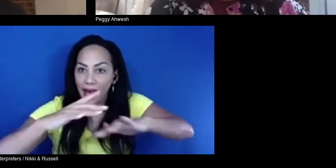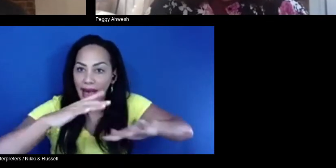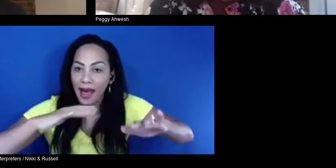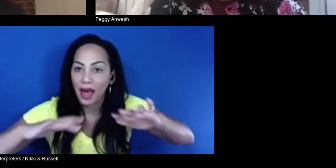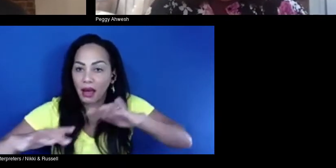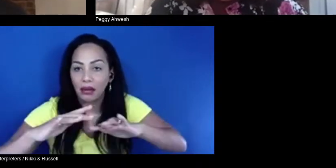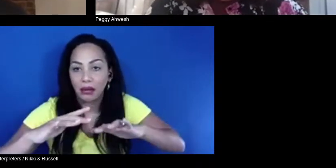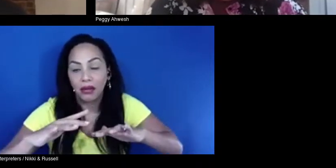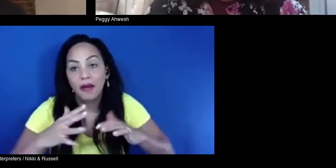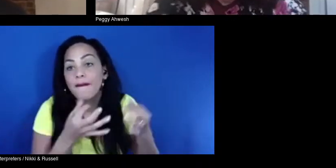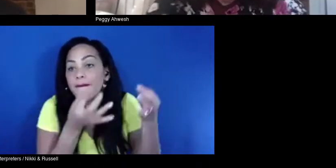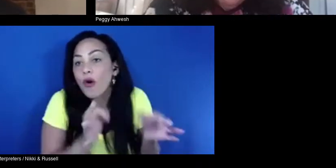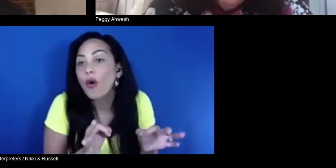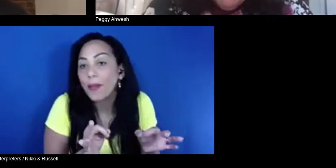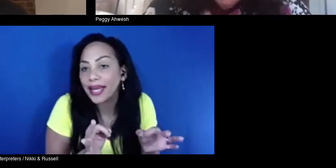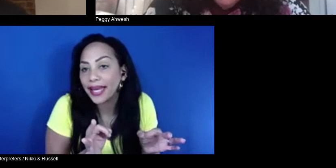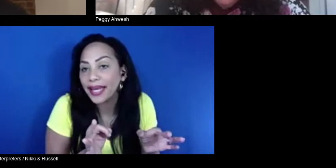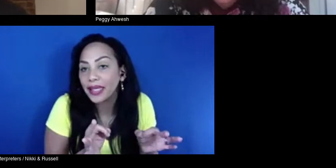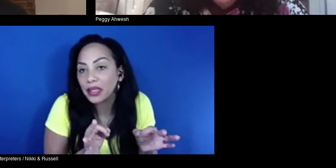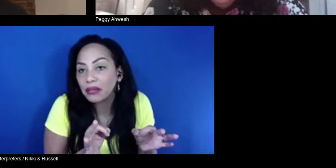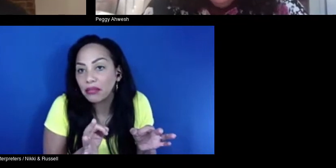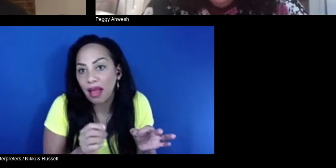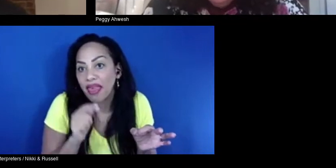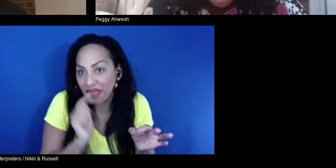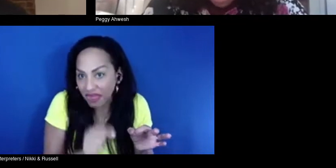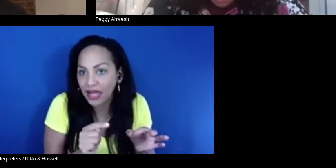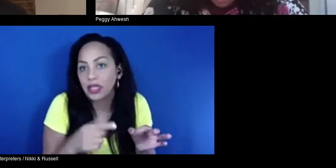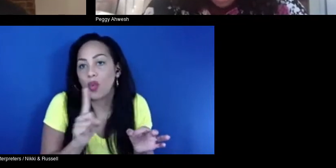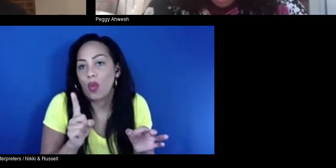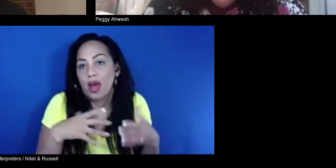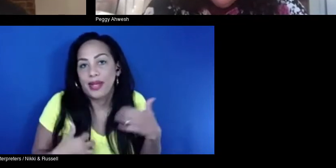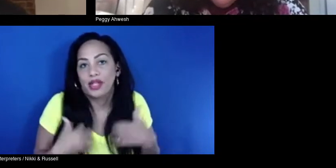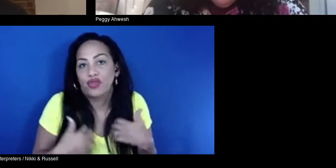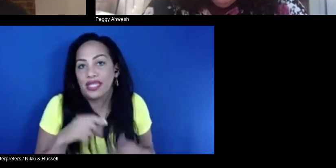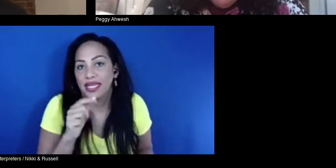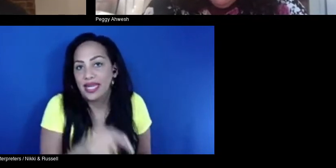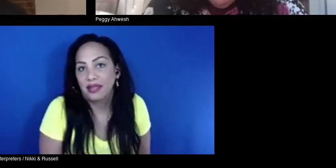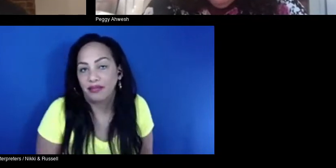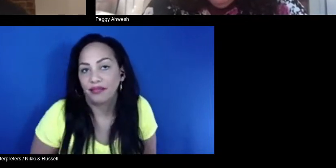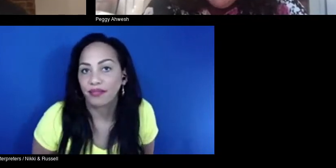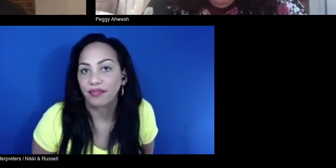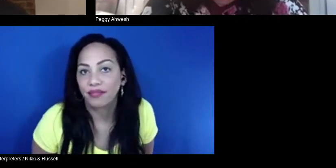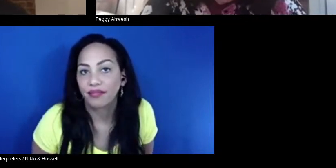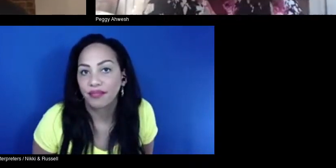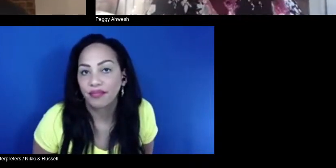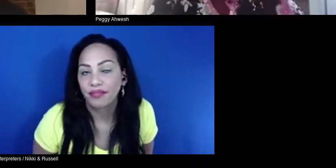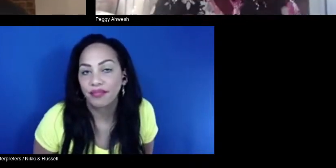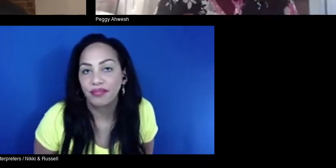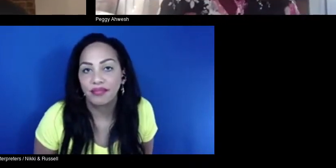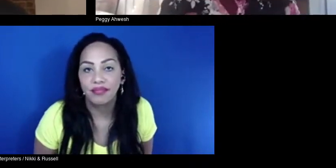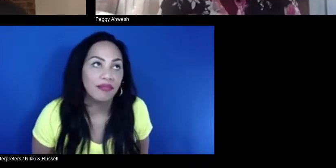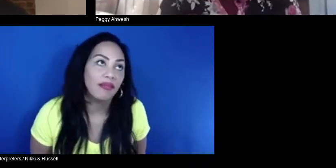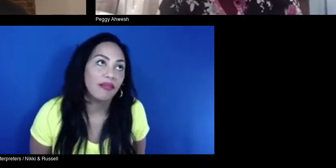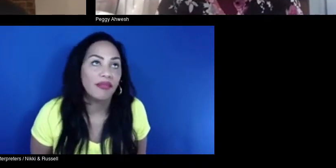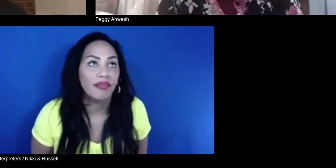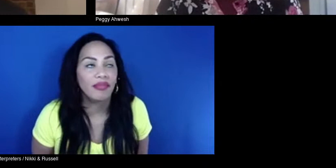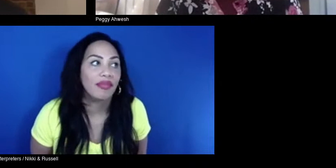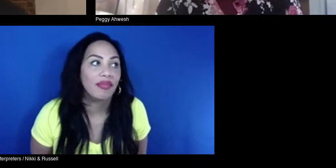formally, that's kind of what I'm interested in. And working with people, I don't